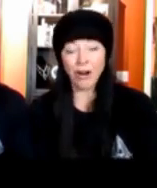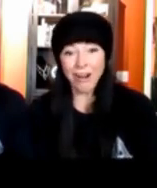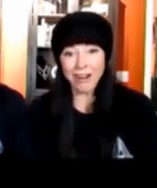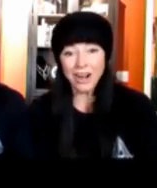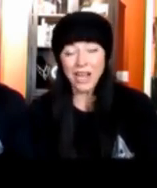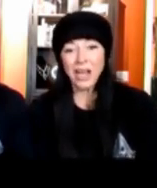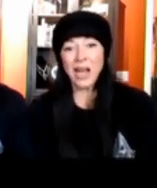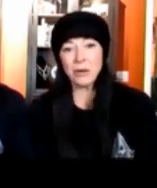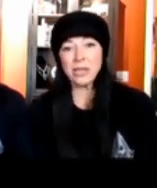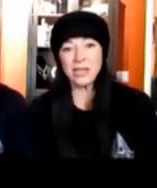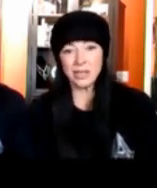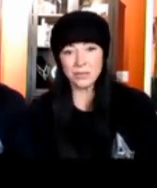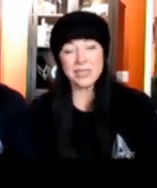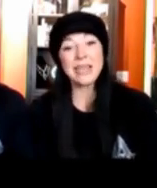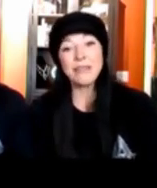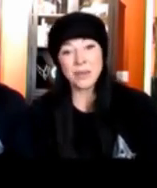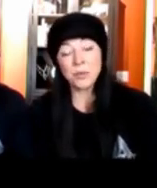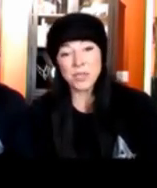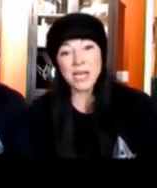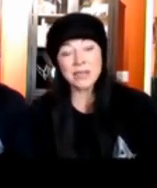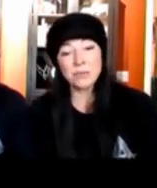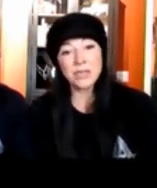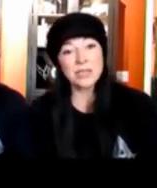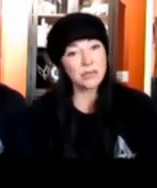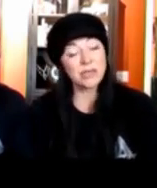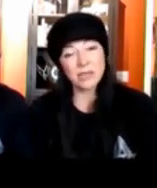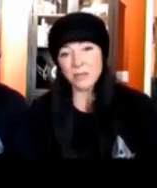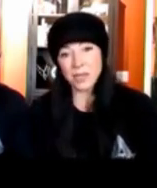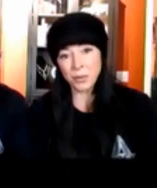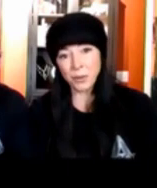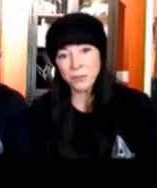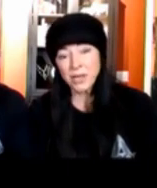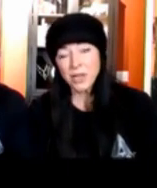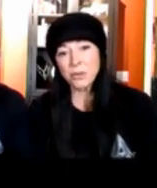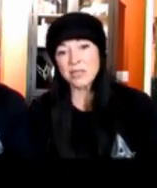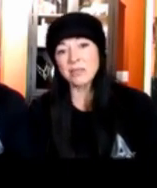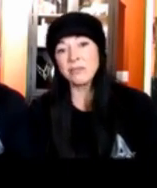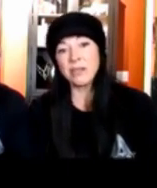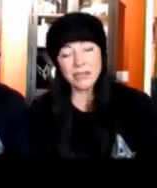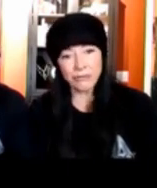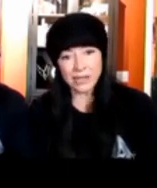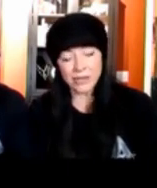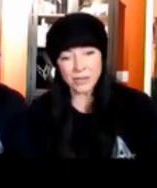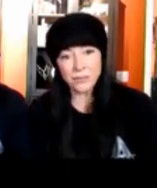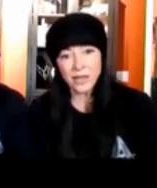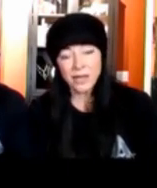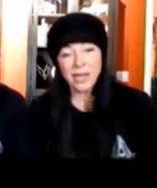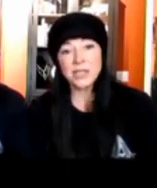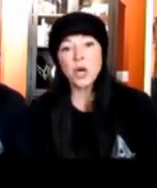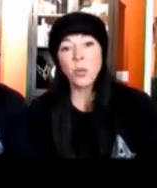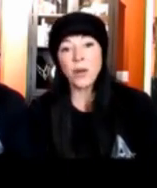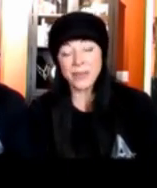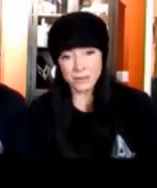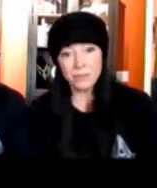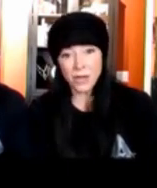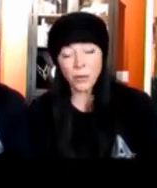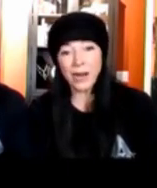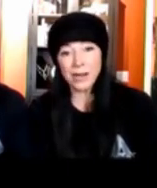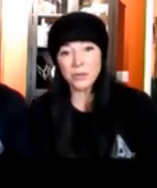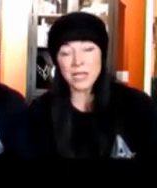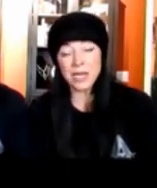they are. How can I help save them and protect them? Because there are a lot of people who are still very afraid of them and don't want